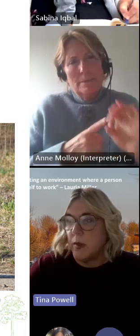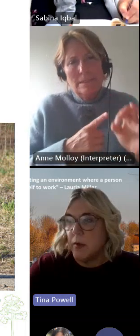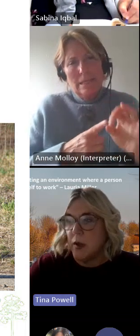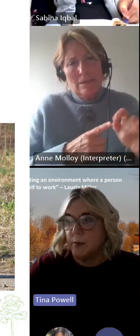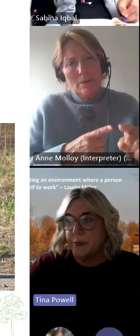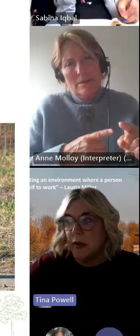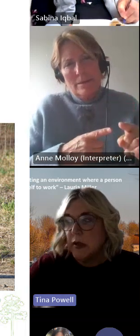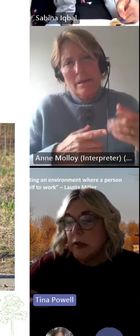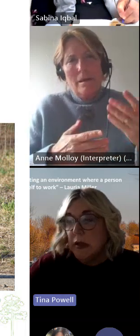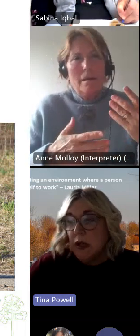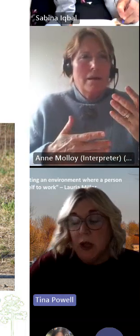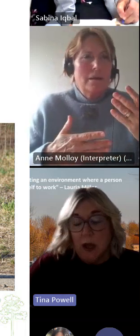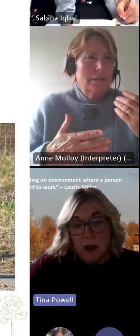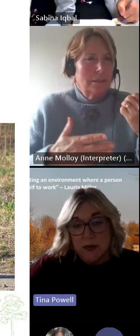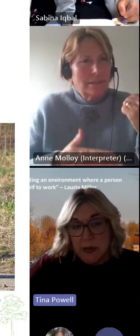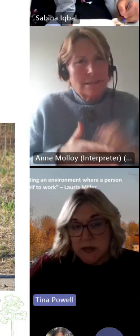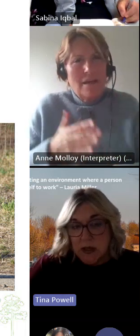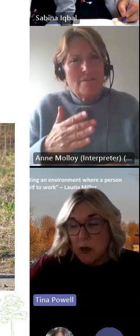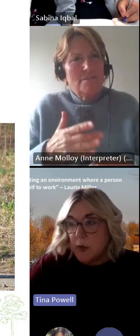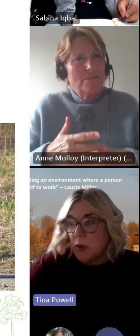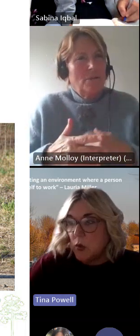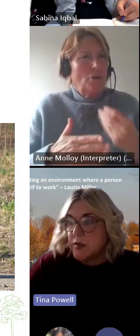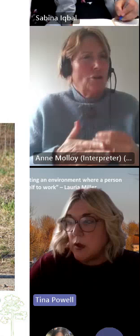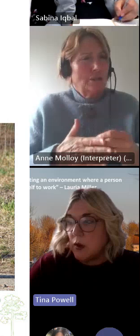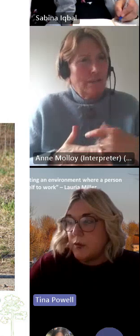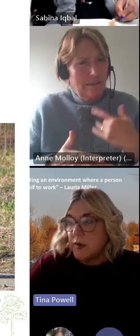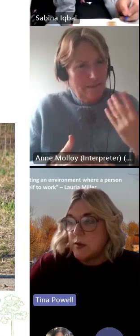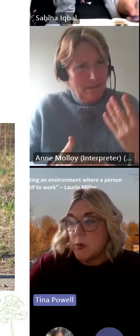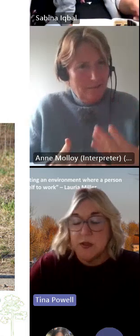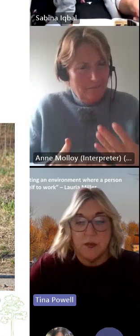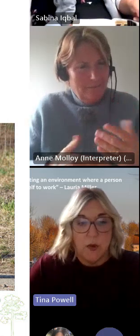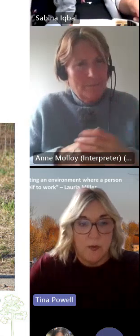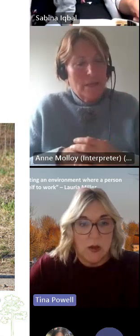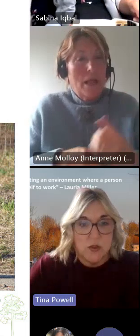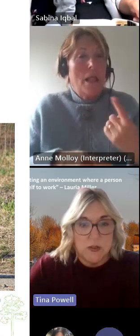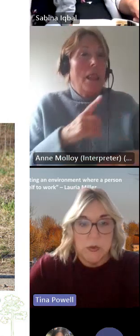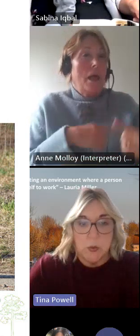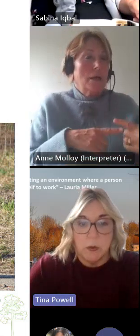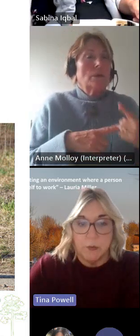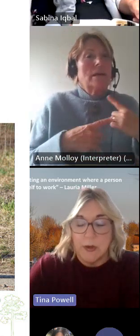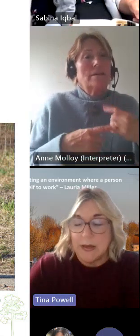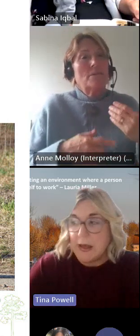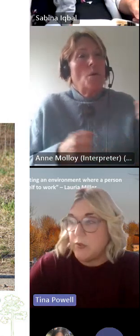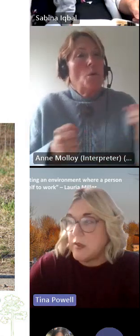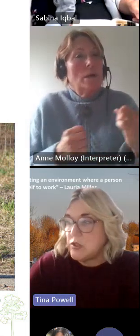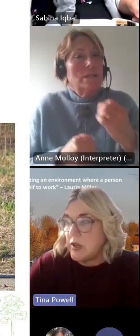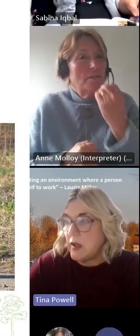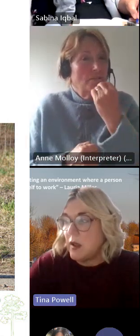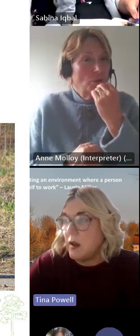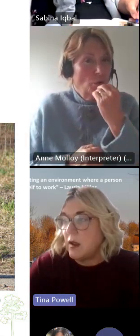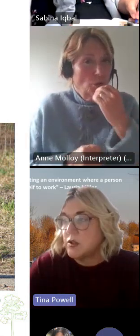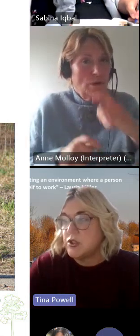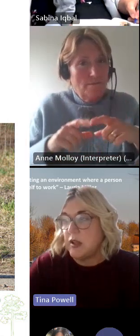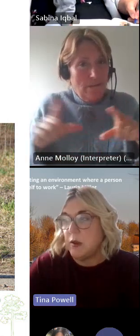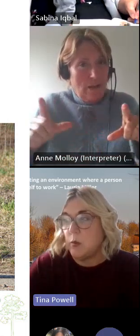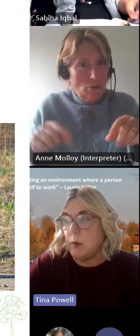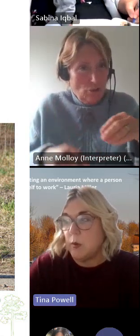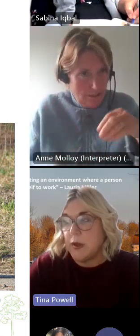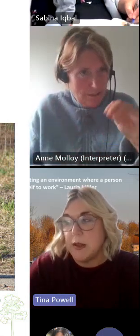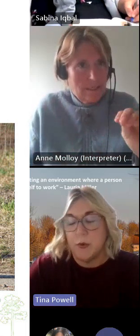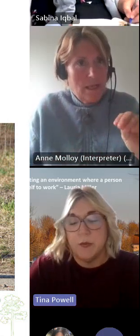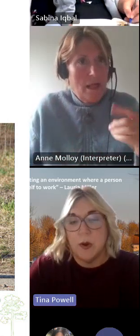living that we've got at the moment. Last winter, we also offered the winter food vouchers, which we're offering again this year. And last